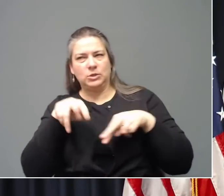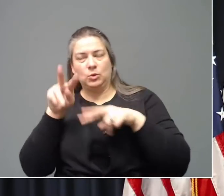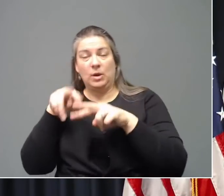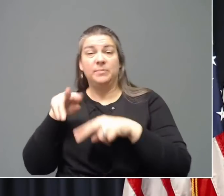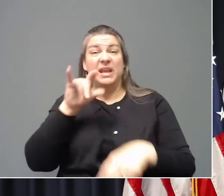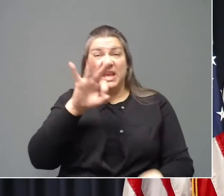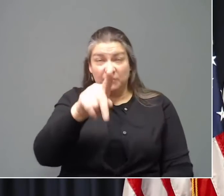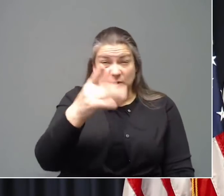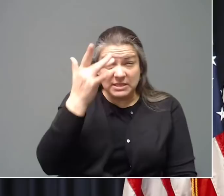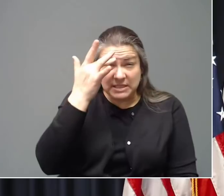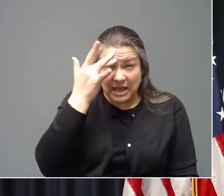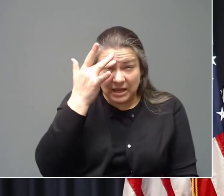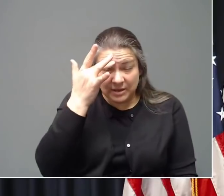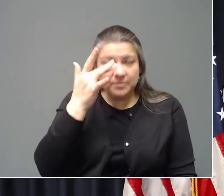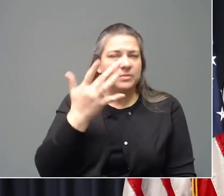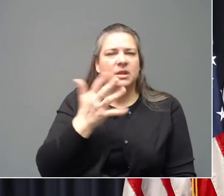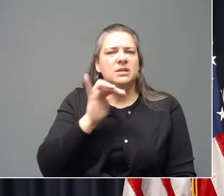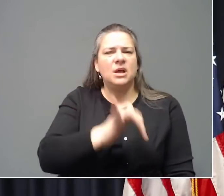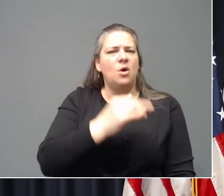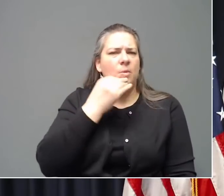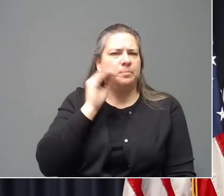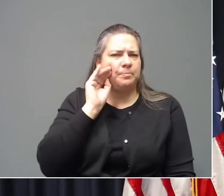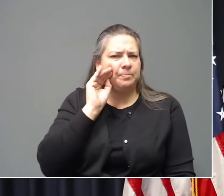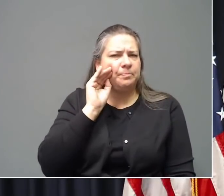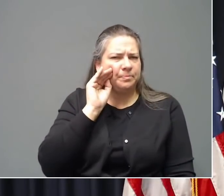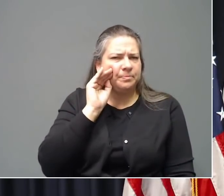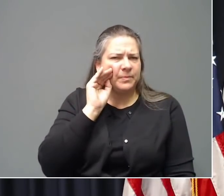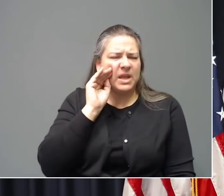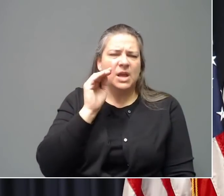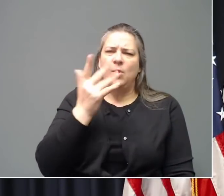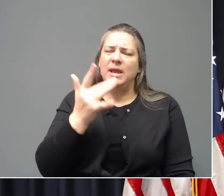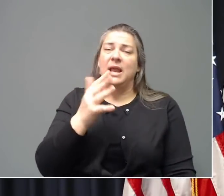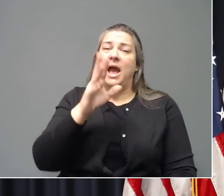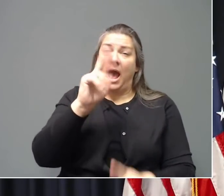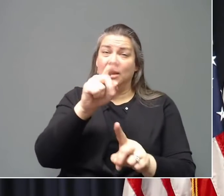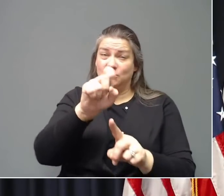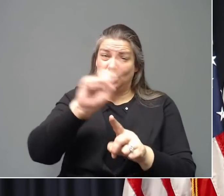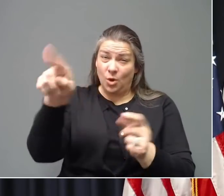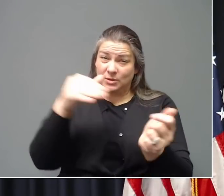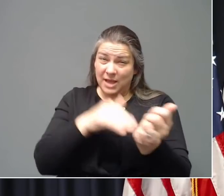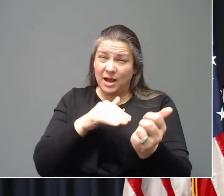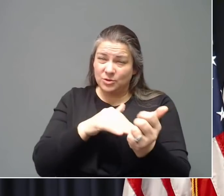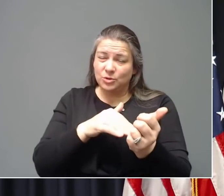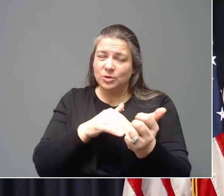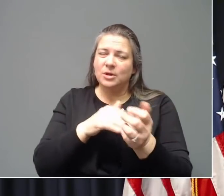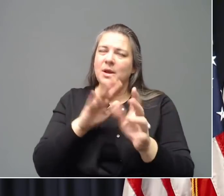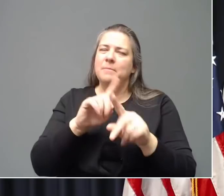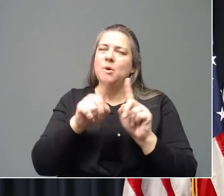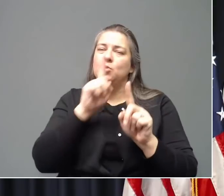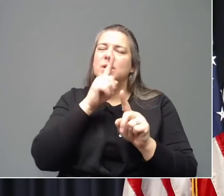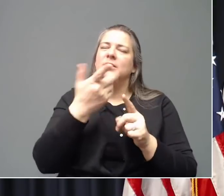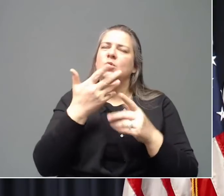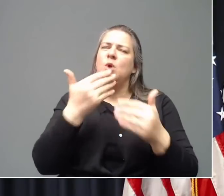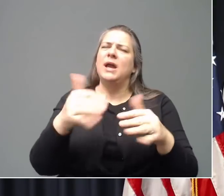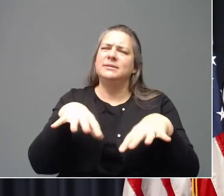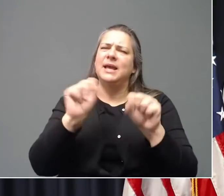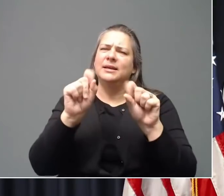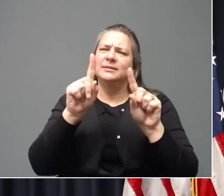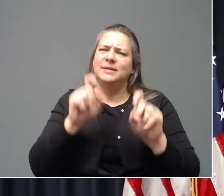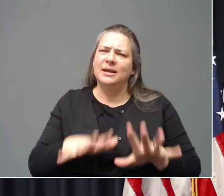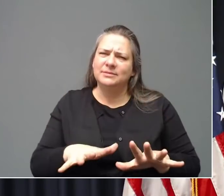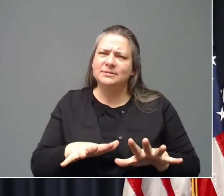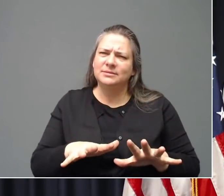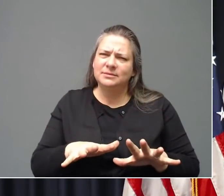unless you need to seek medical care, and get tested. If you believe you've been exposed or think you have COVID, please get tested, be informed, and